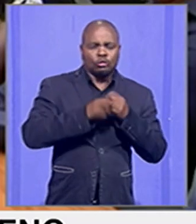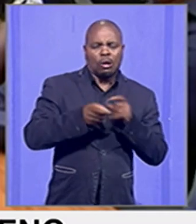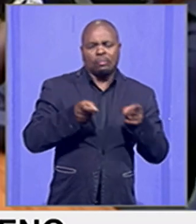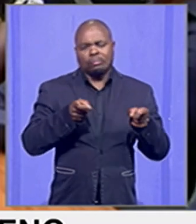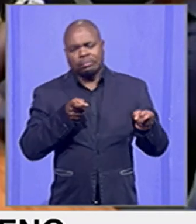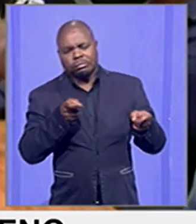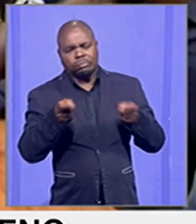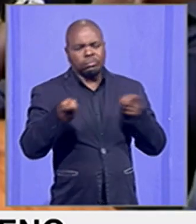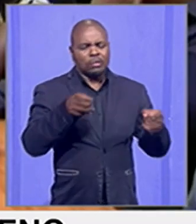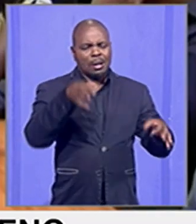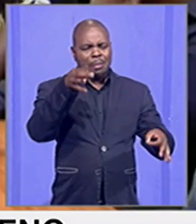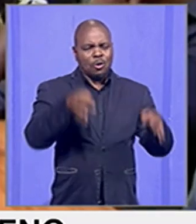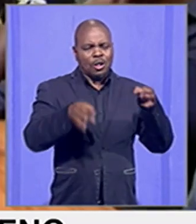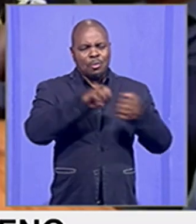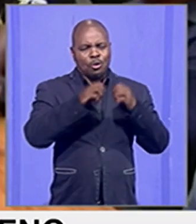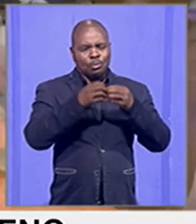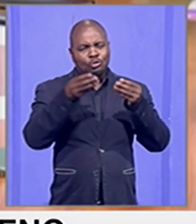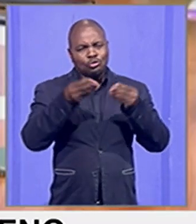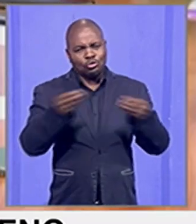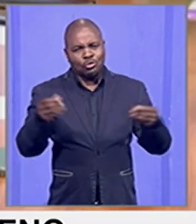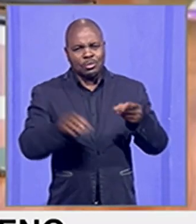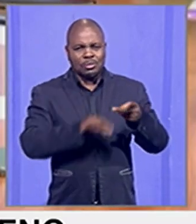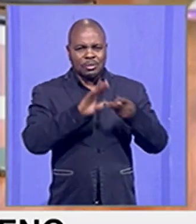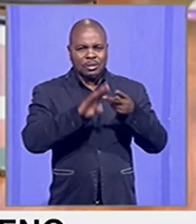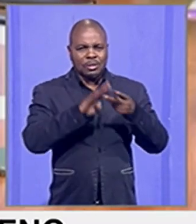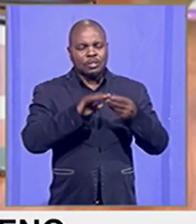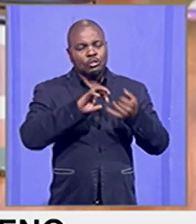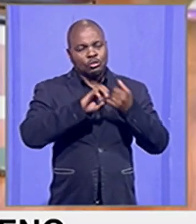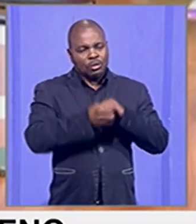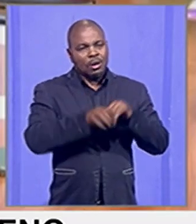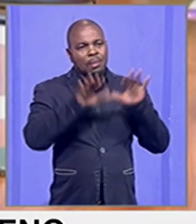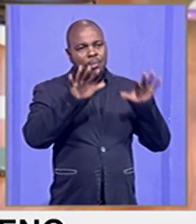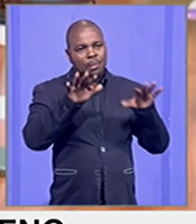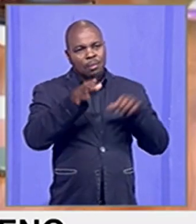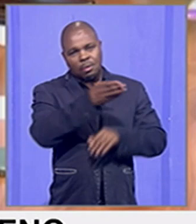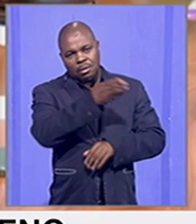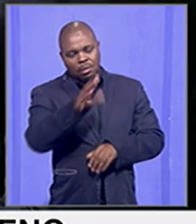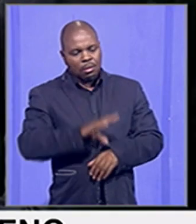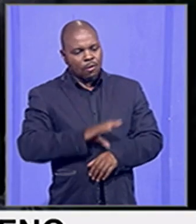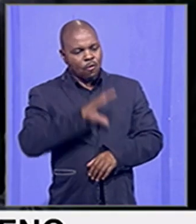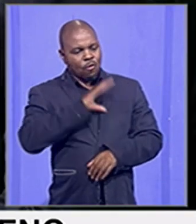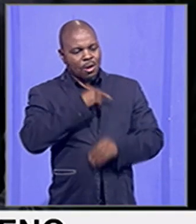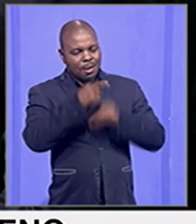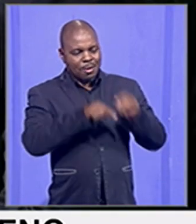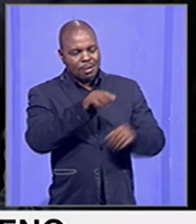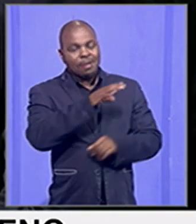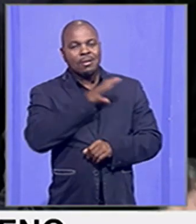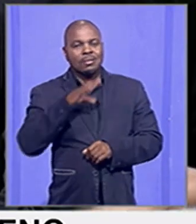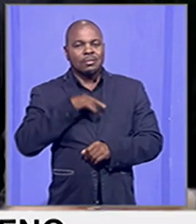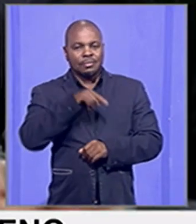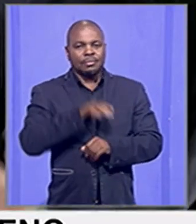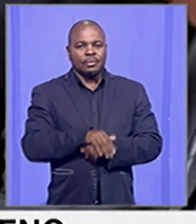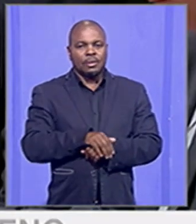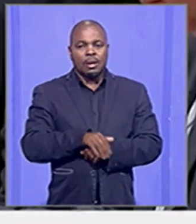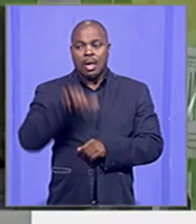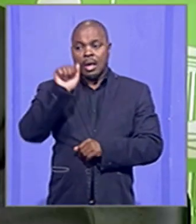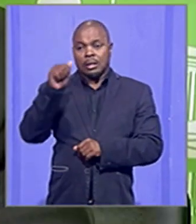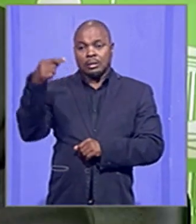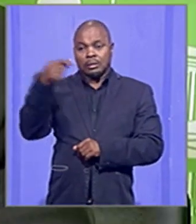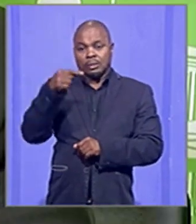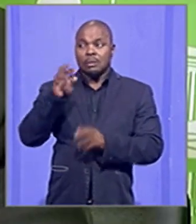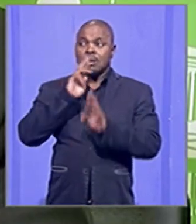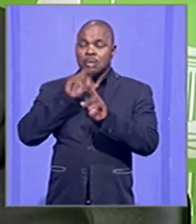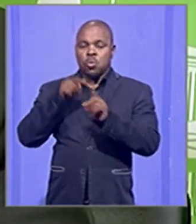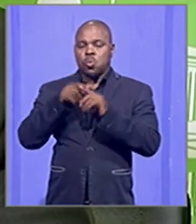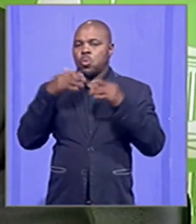rarolla diphapang tša sepolotiki le go buša tshepo ya badudi go khansele ya Tshwane. The AG report is damning in its